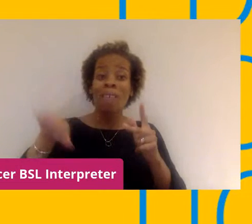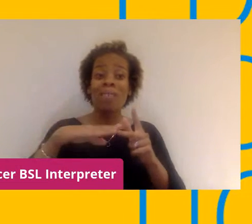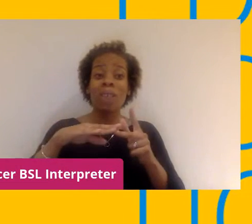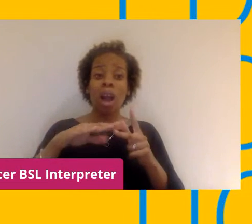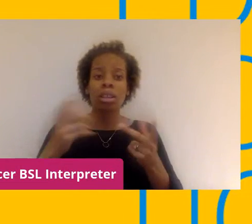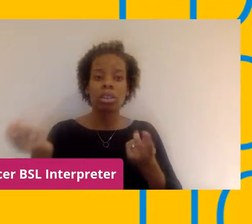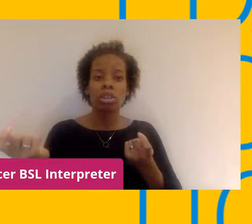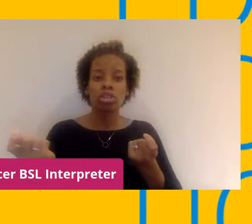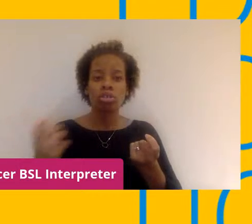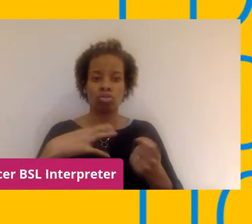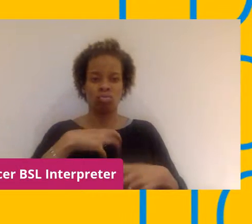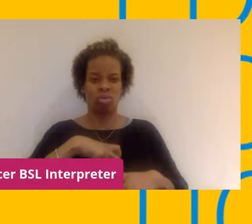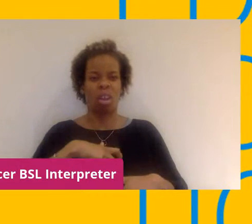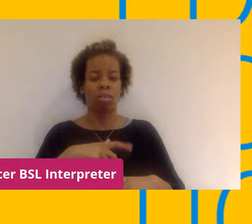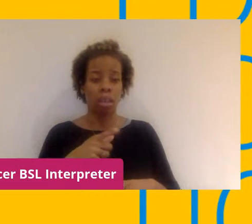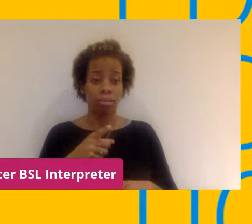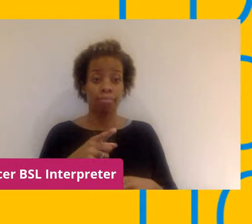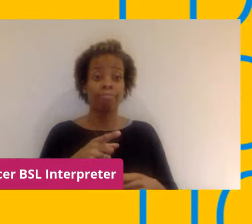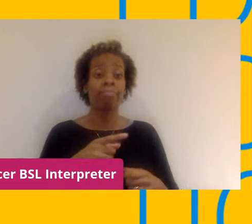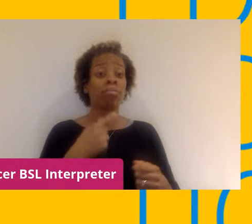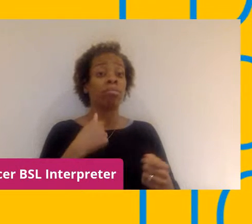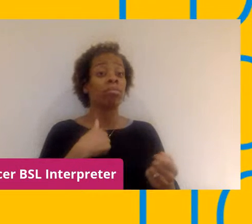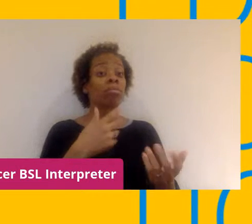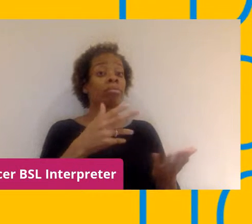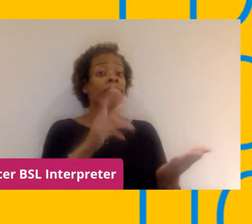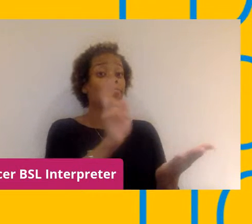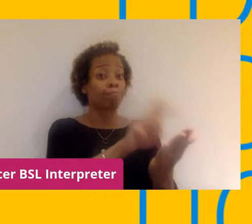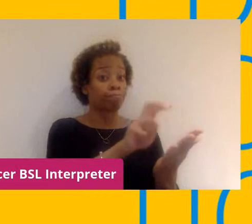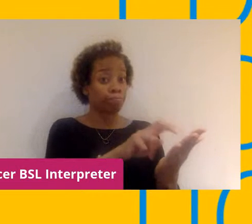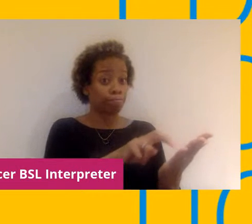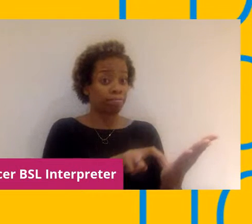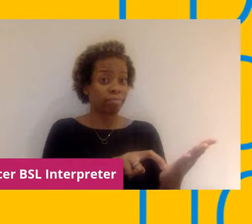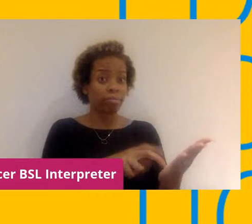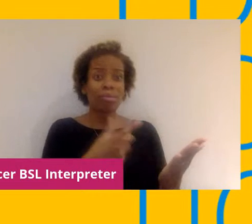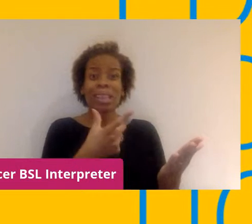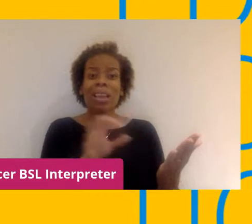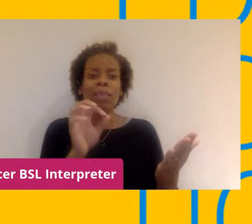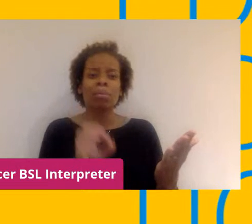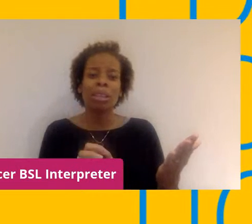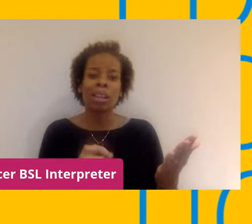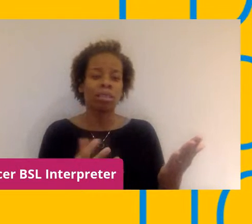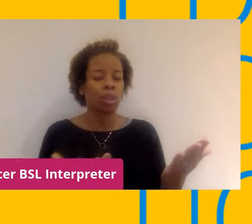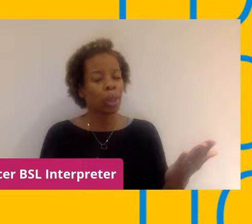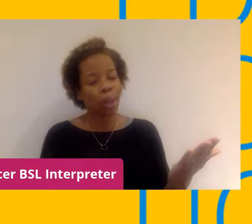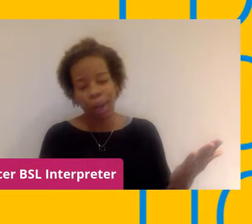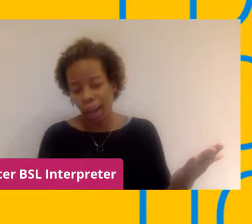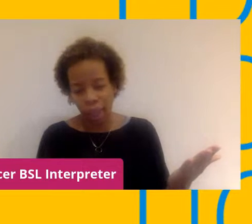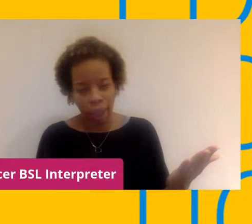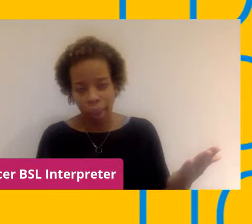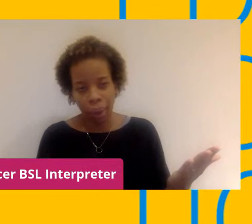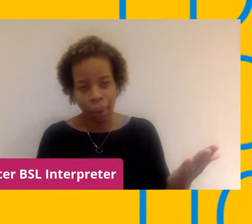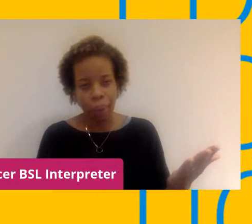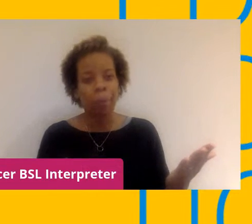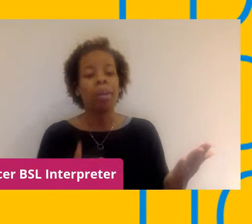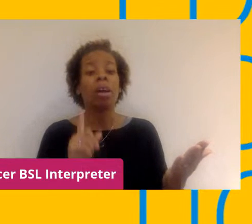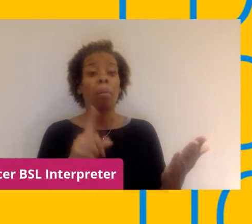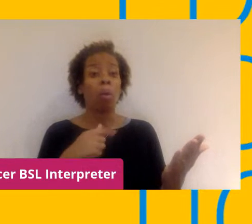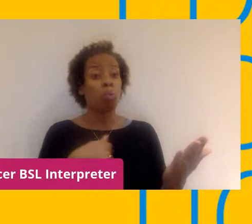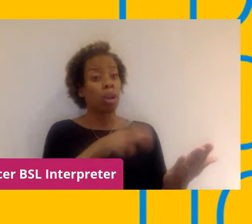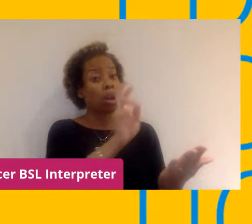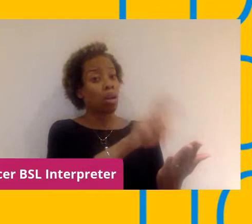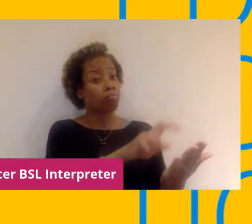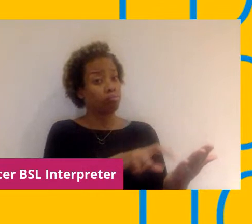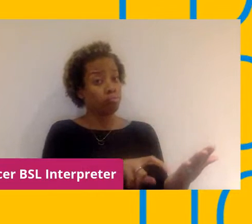circulated. And as Jenny said, we got signatures, not as many as 70% of the university, but certainly a